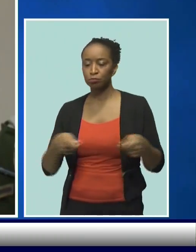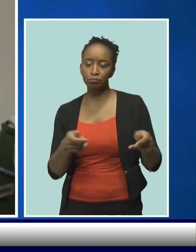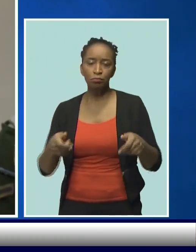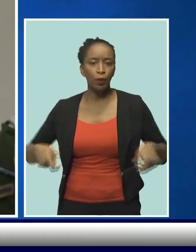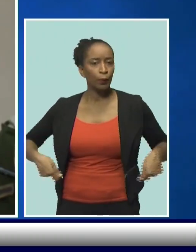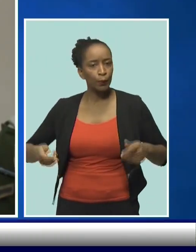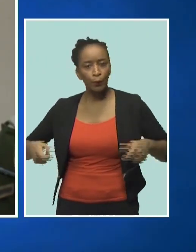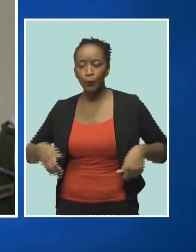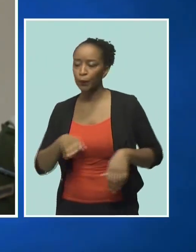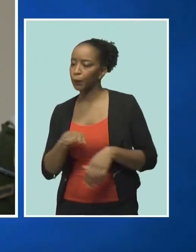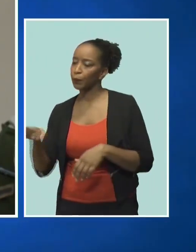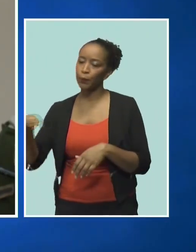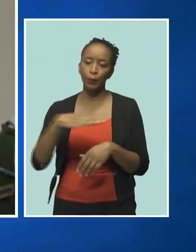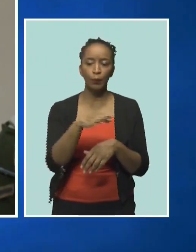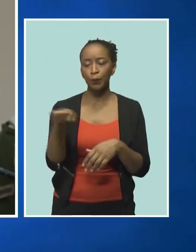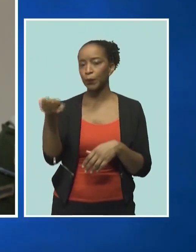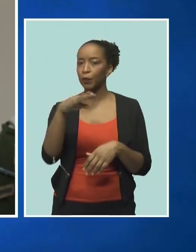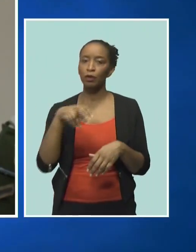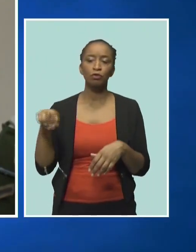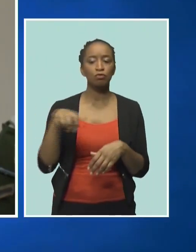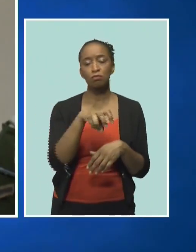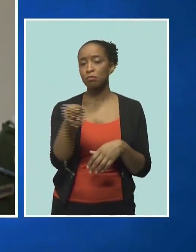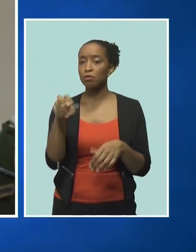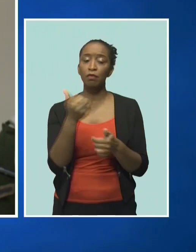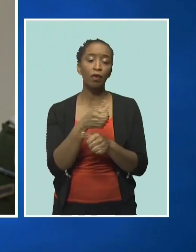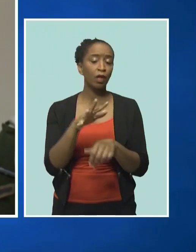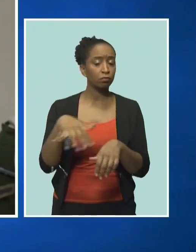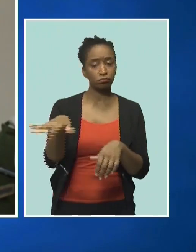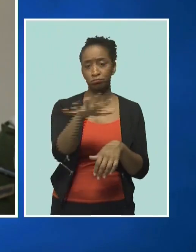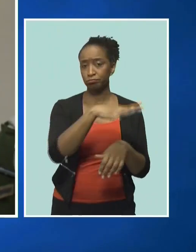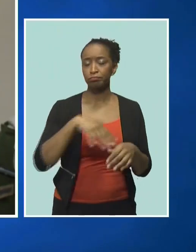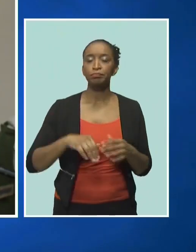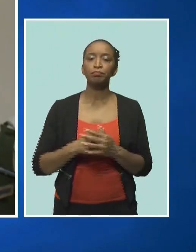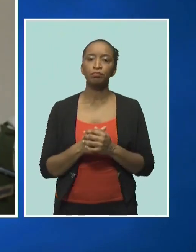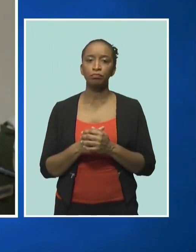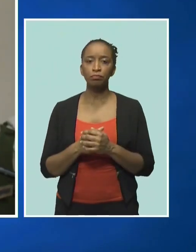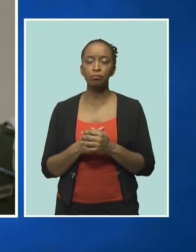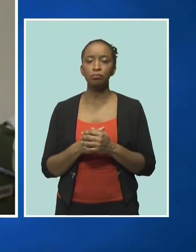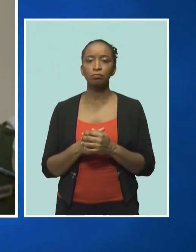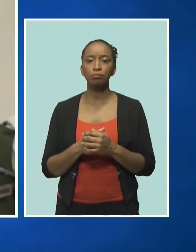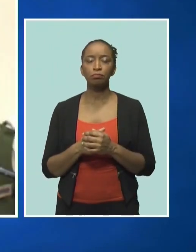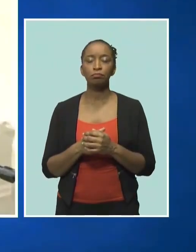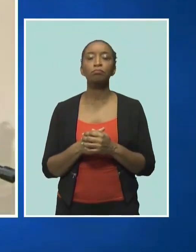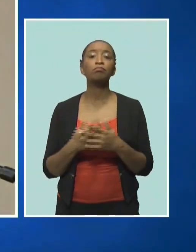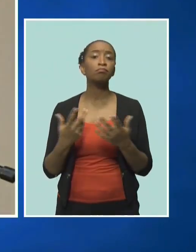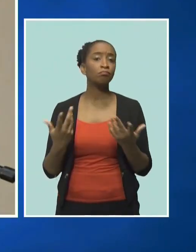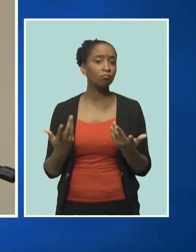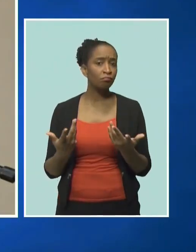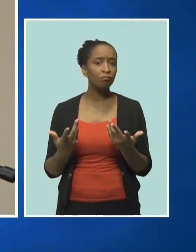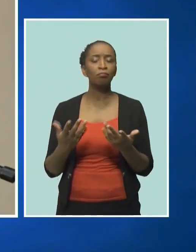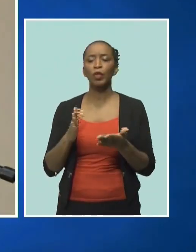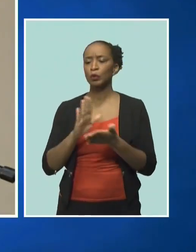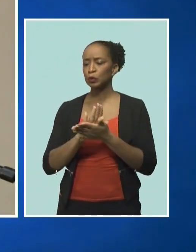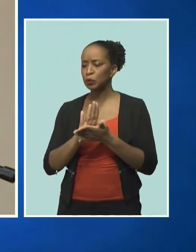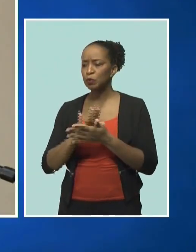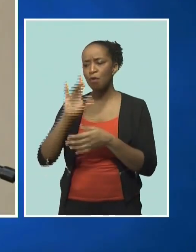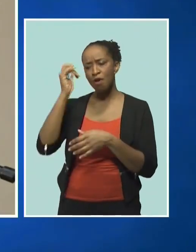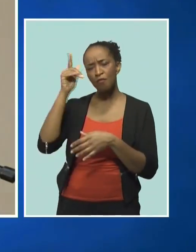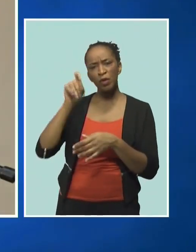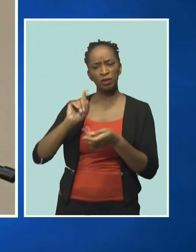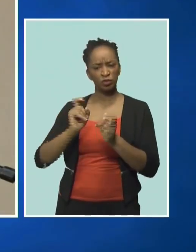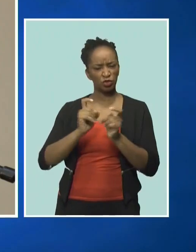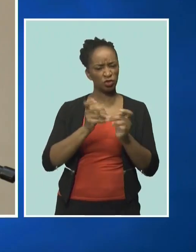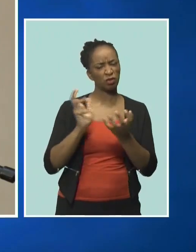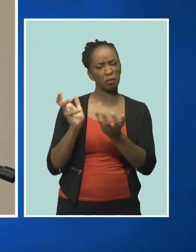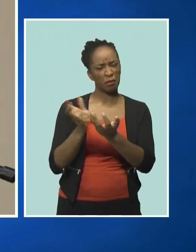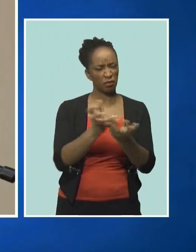persons. The government is pushing that, and this thing, and the schools have to now adapt. Meanwhile, Principal Dr. Wendy